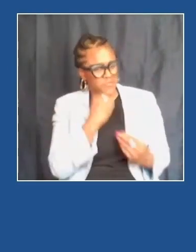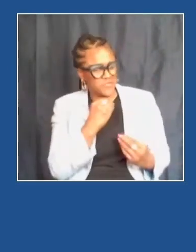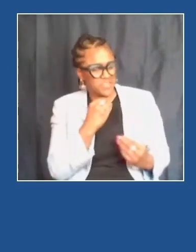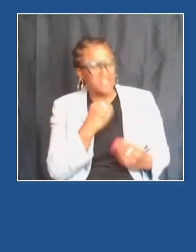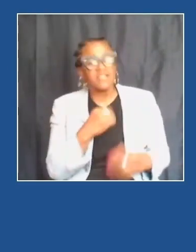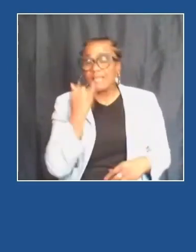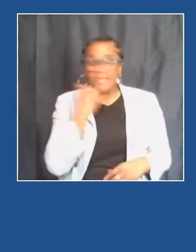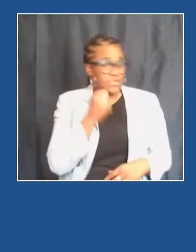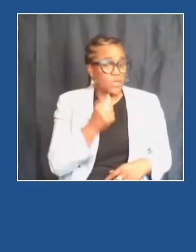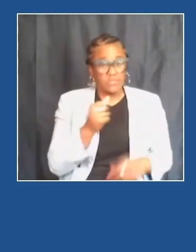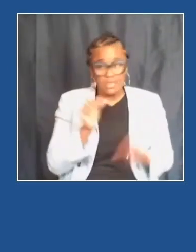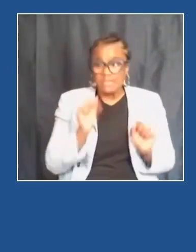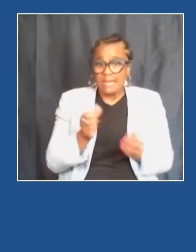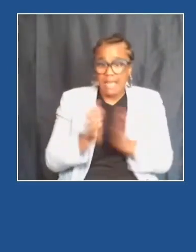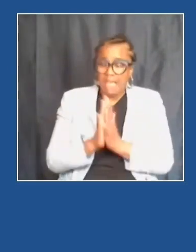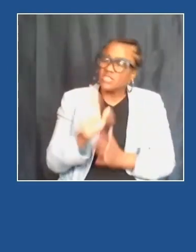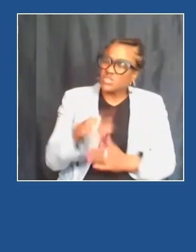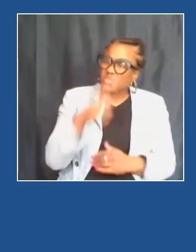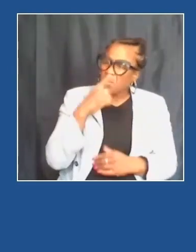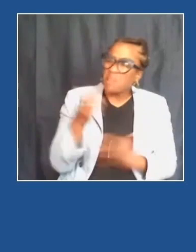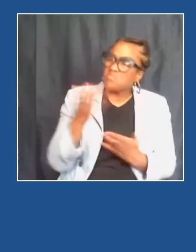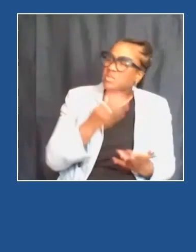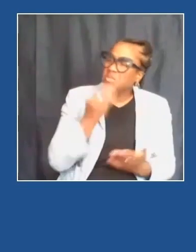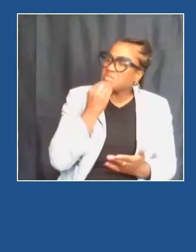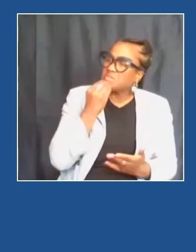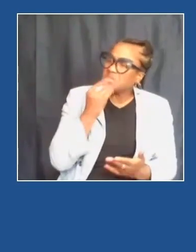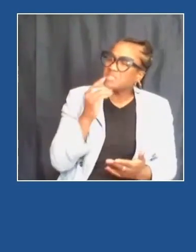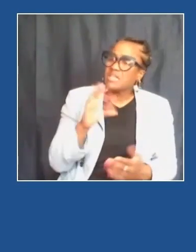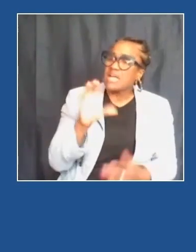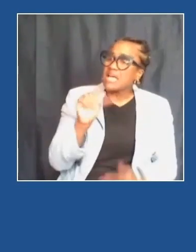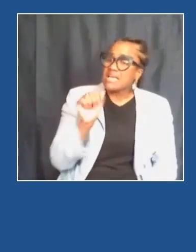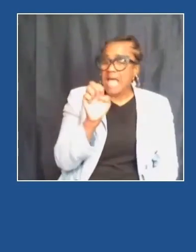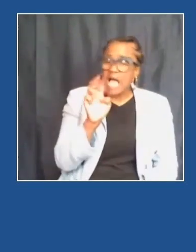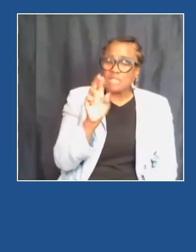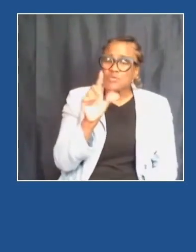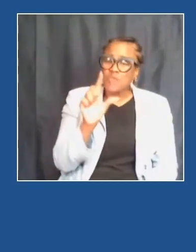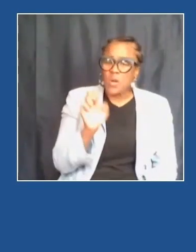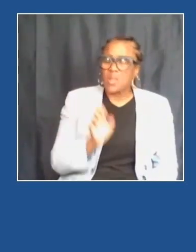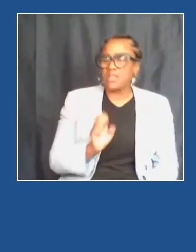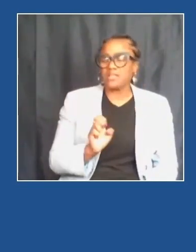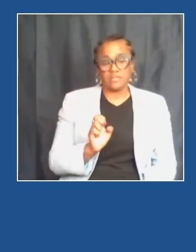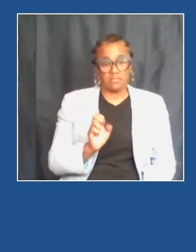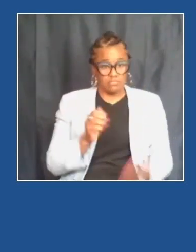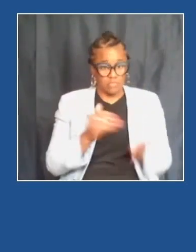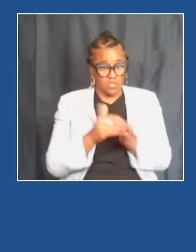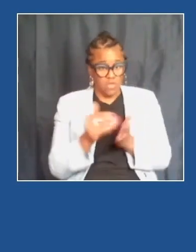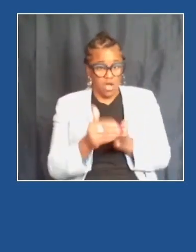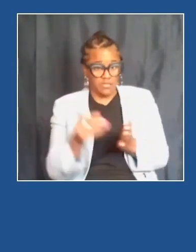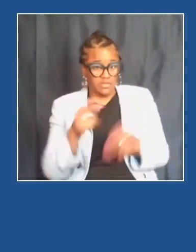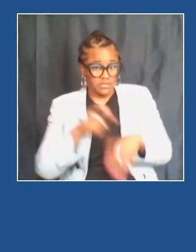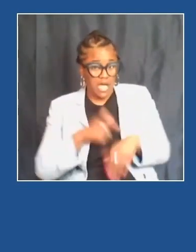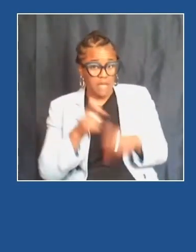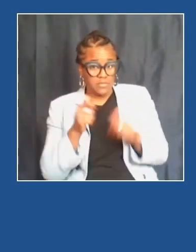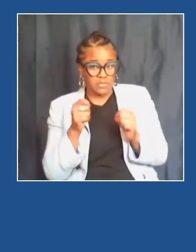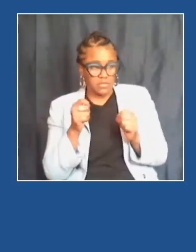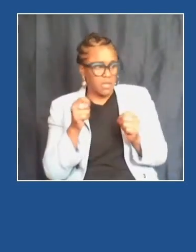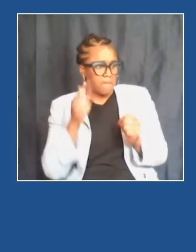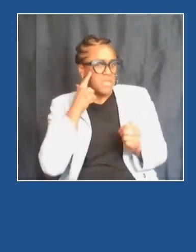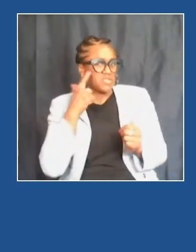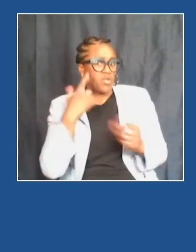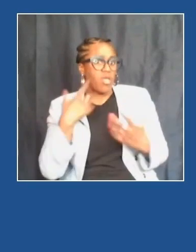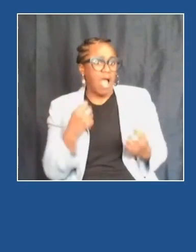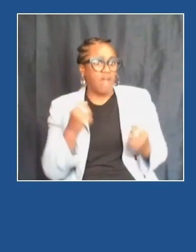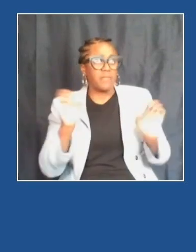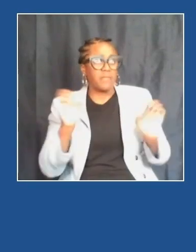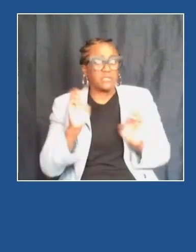don't, you can ask for one, because that's what people do. Oftentimes with mental health emergencies, people don't know